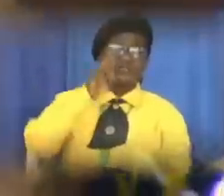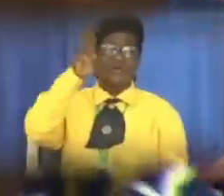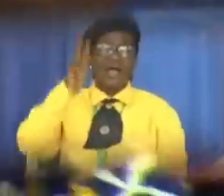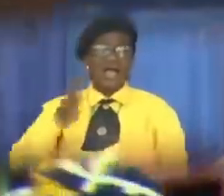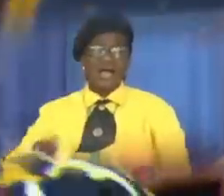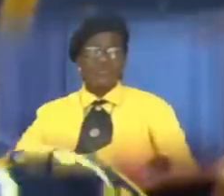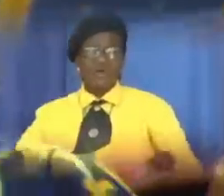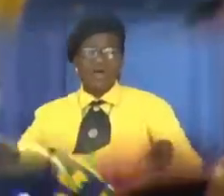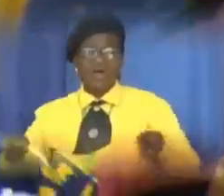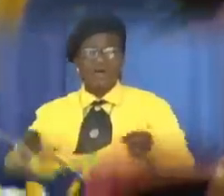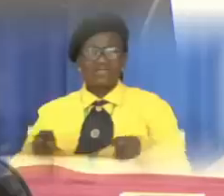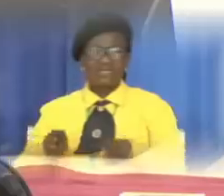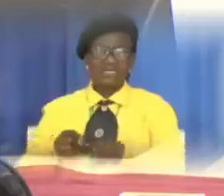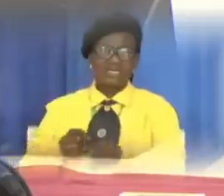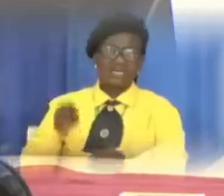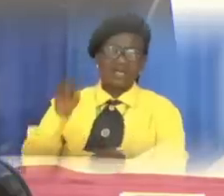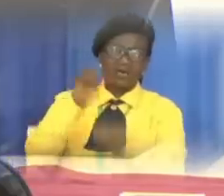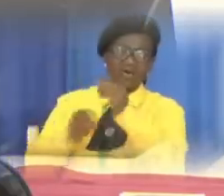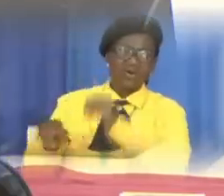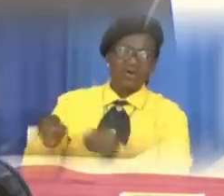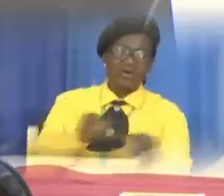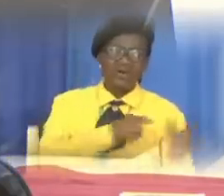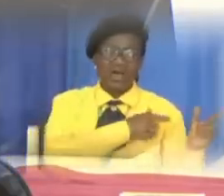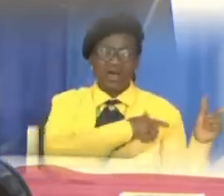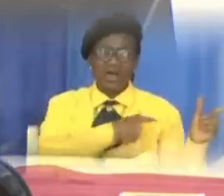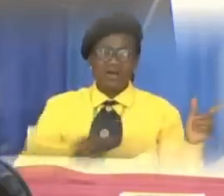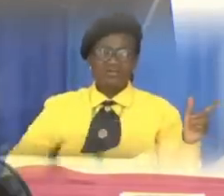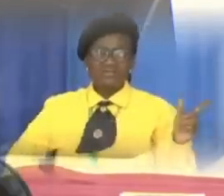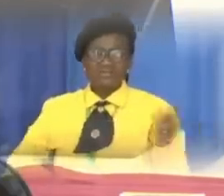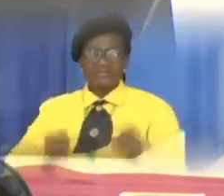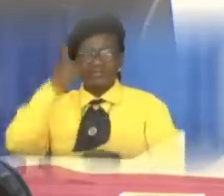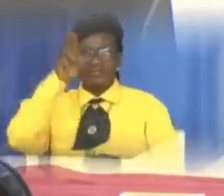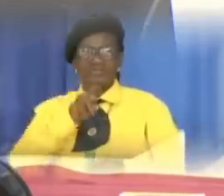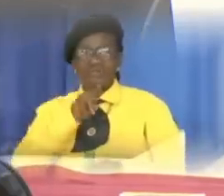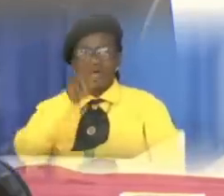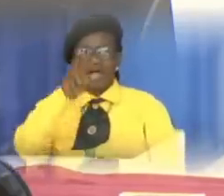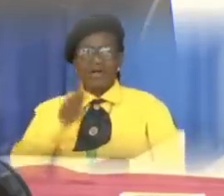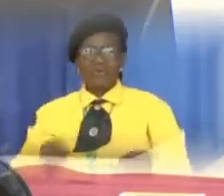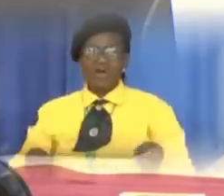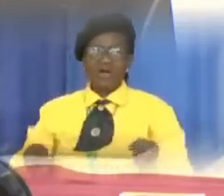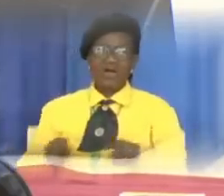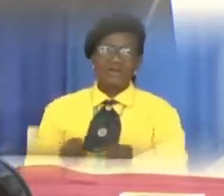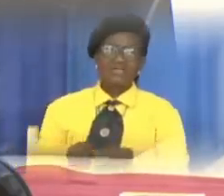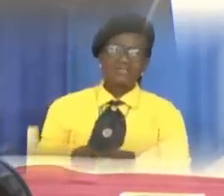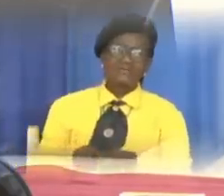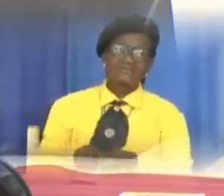glorified. You are worthy, my Lord, you are worthy.